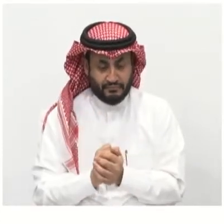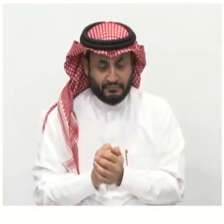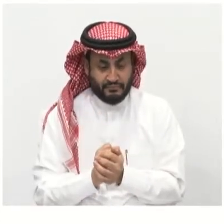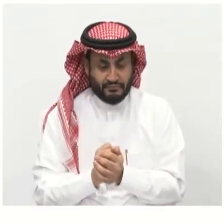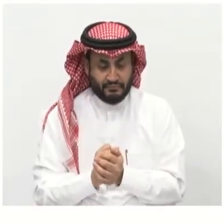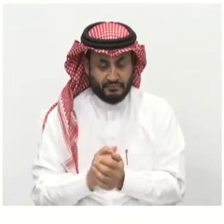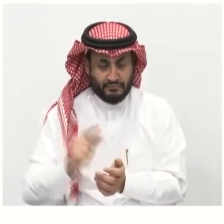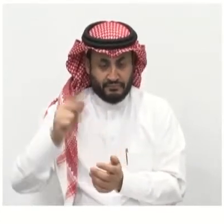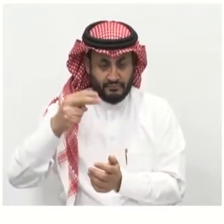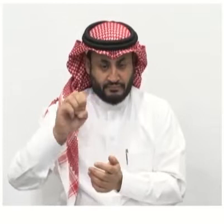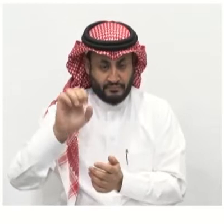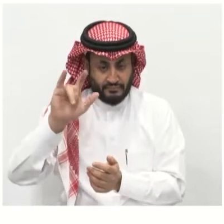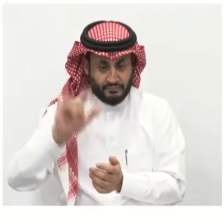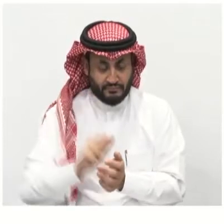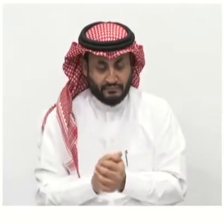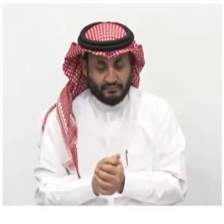they